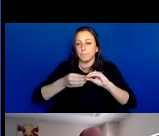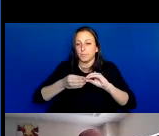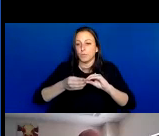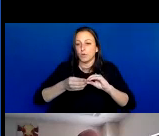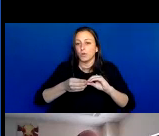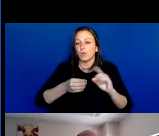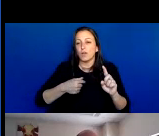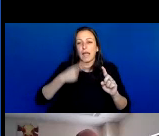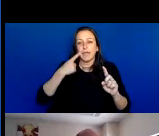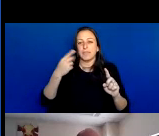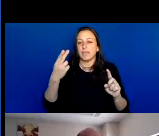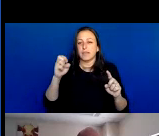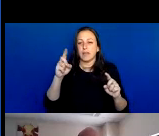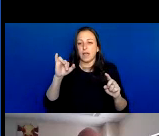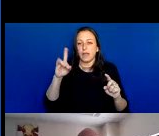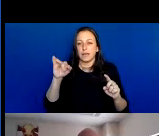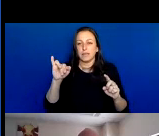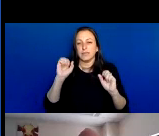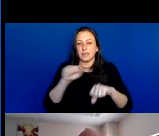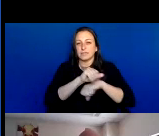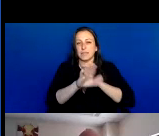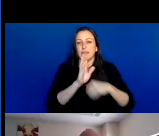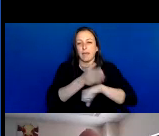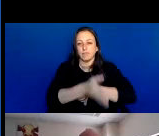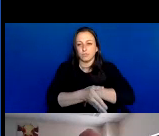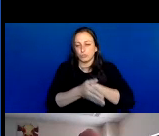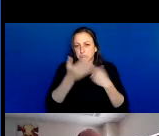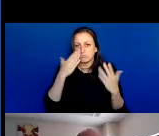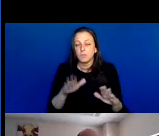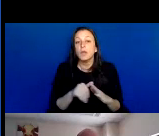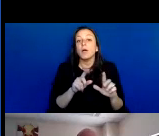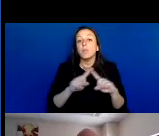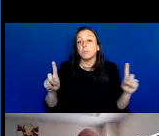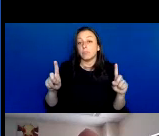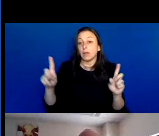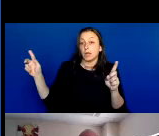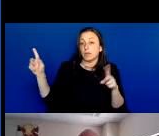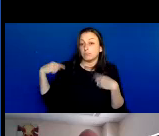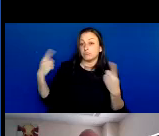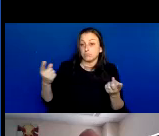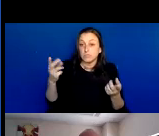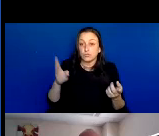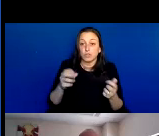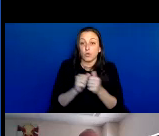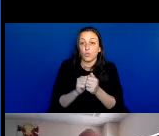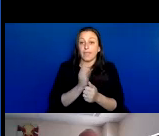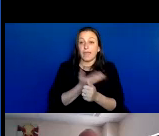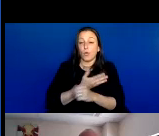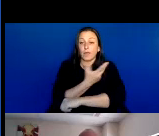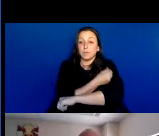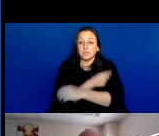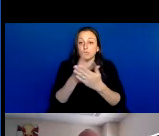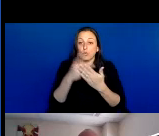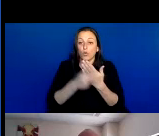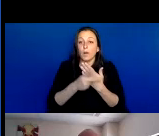send over to you afterwards. We'll follow up with that. But historically, as part of our immunization program, we always evaluate